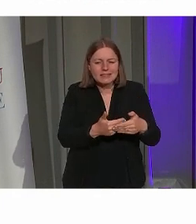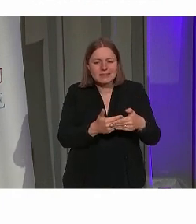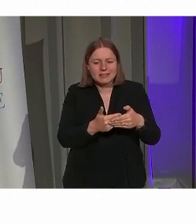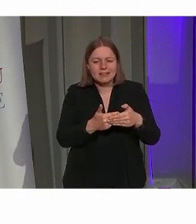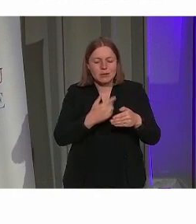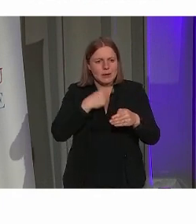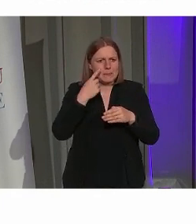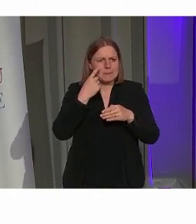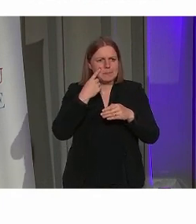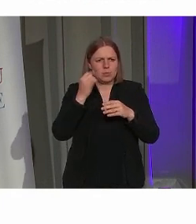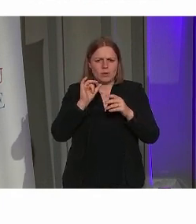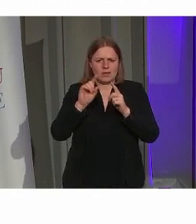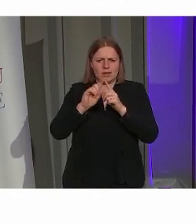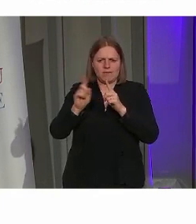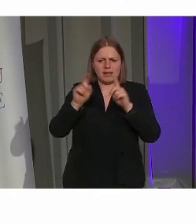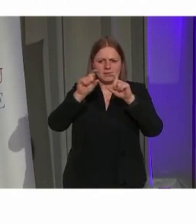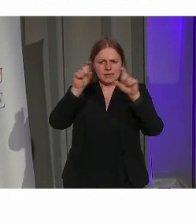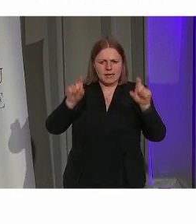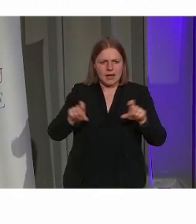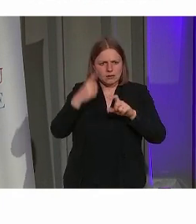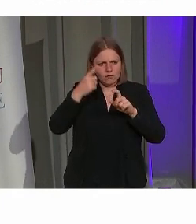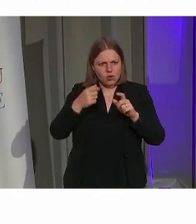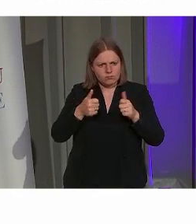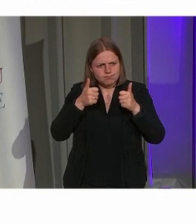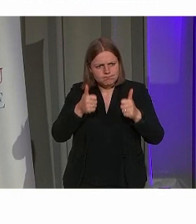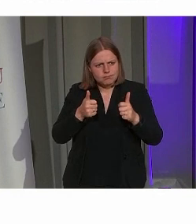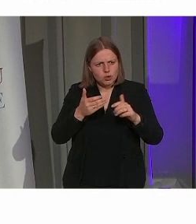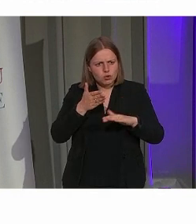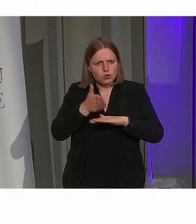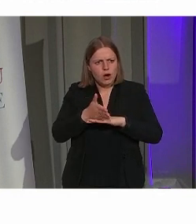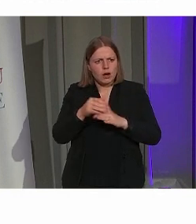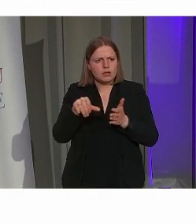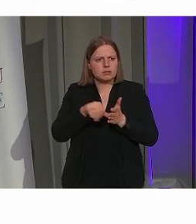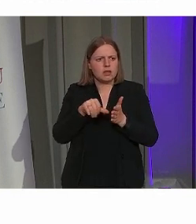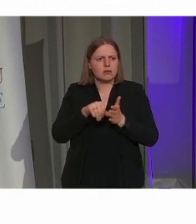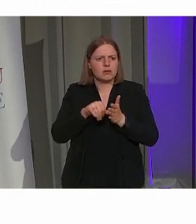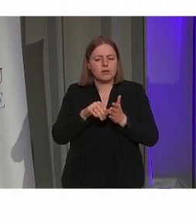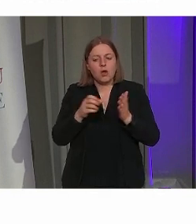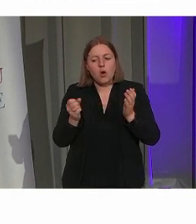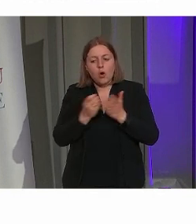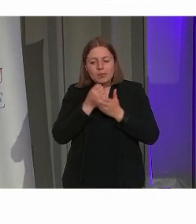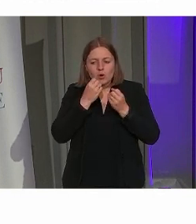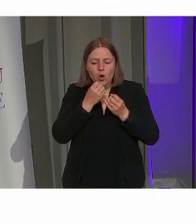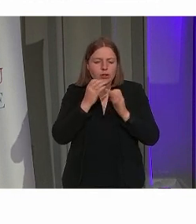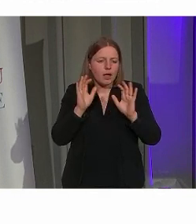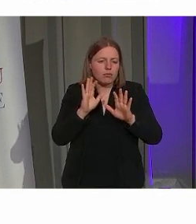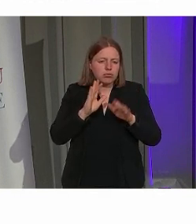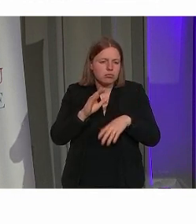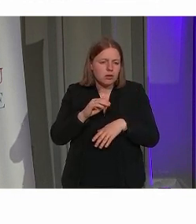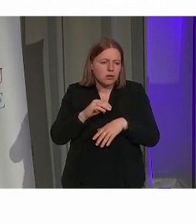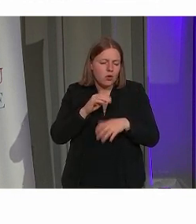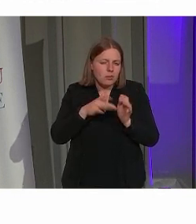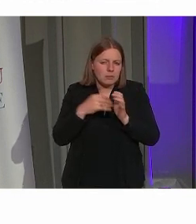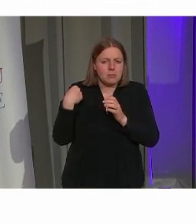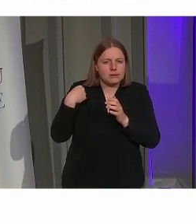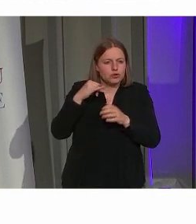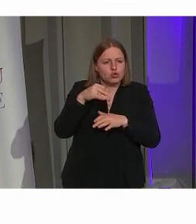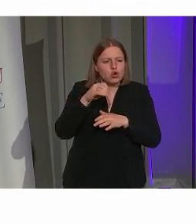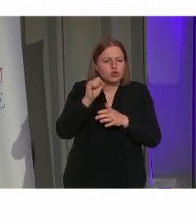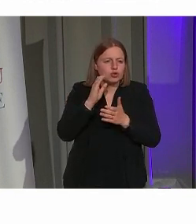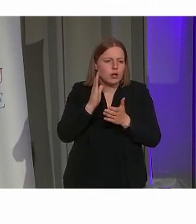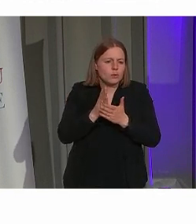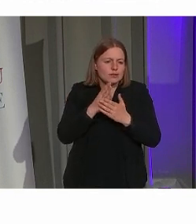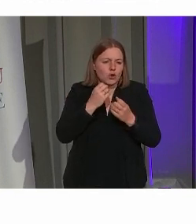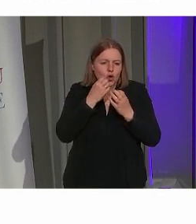on the reference framework towards an accessible city. I'm not going to explain that again because